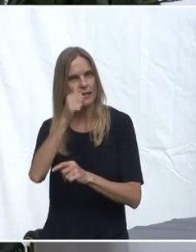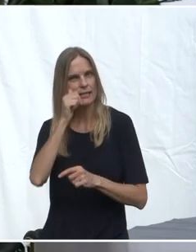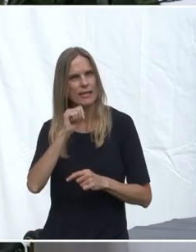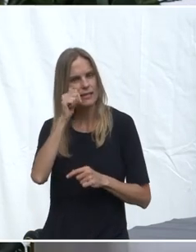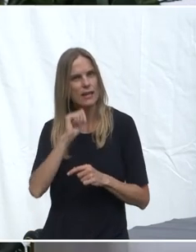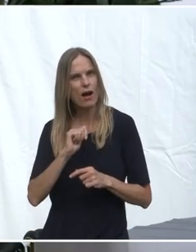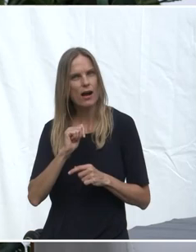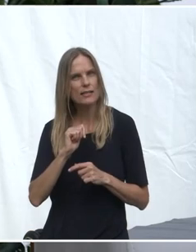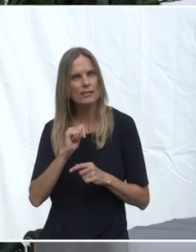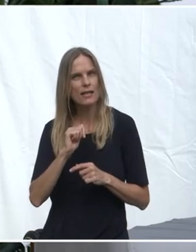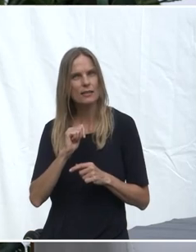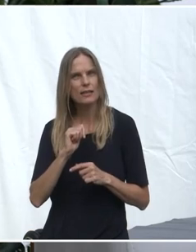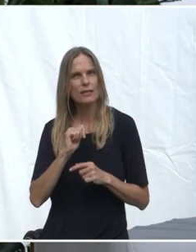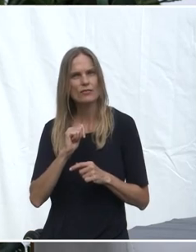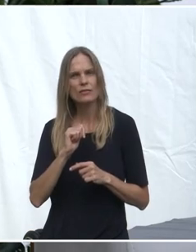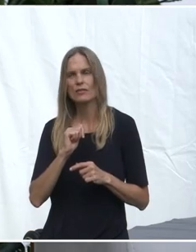are cooking something.